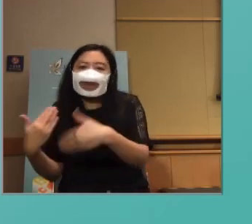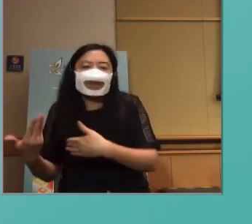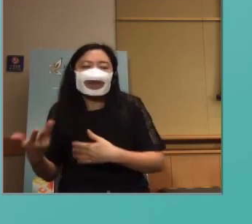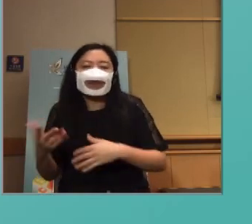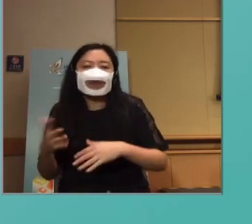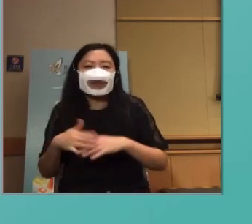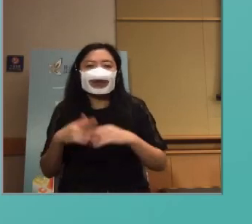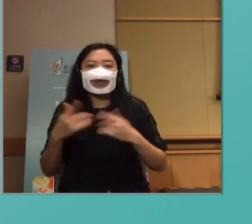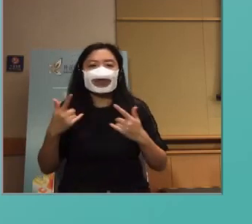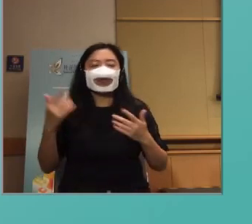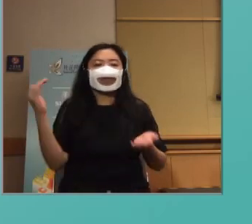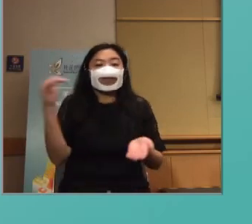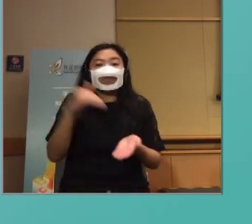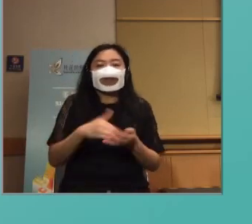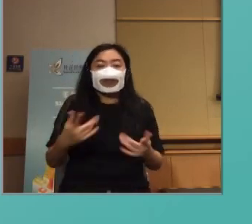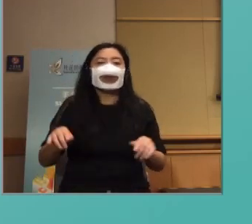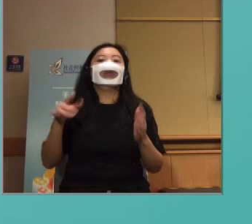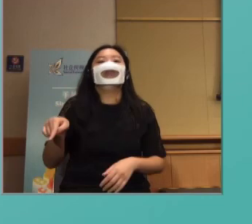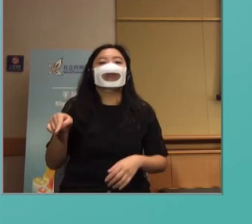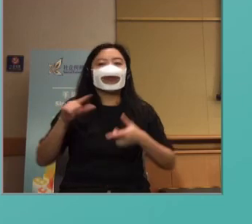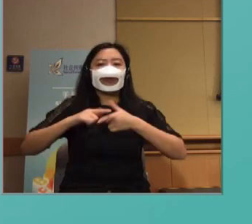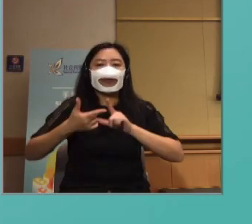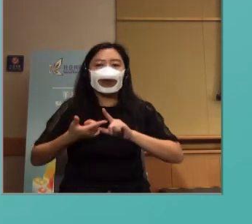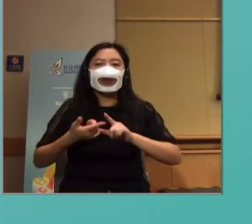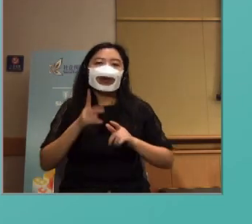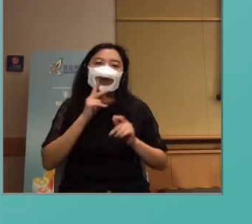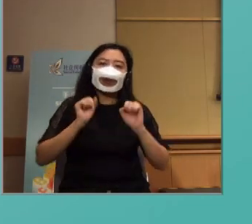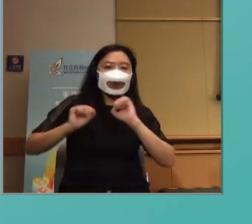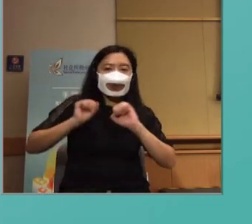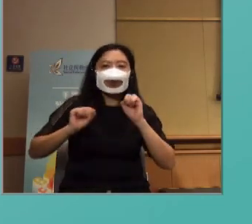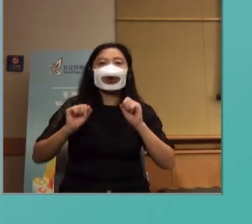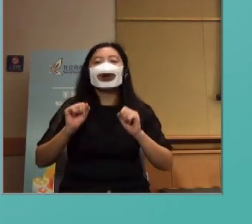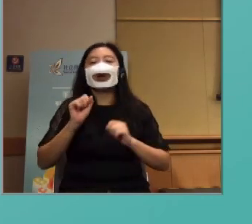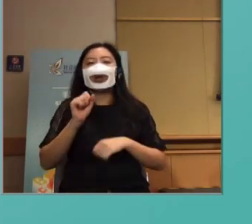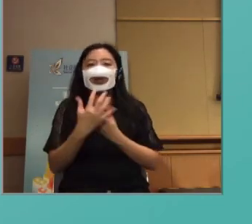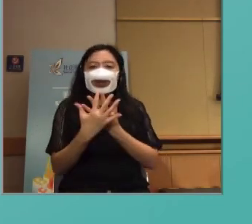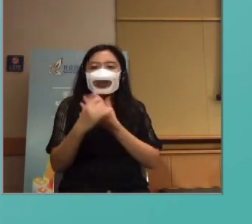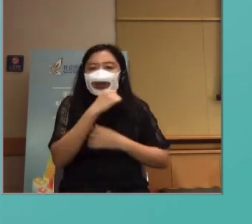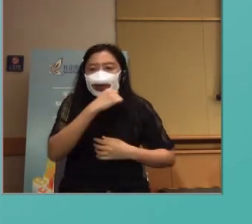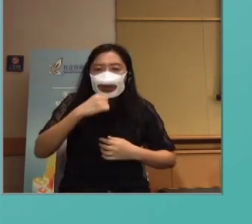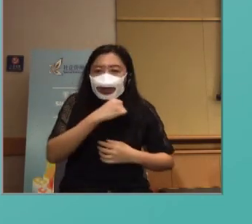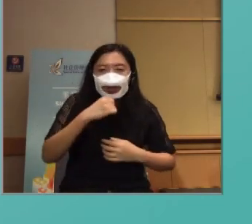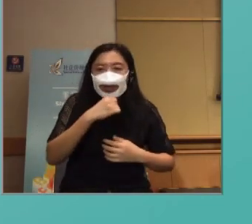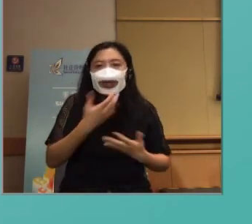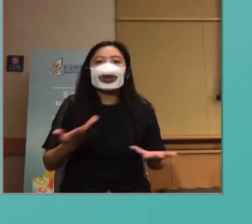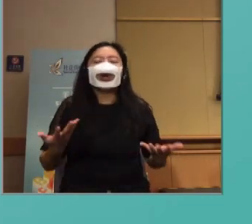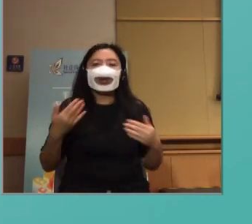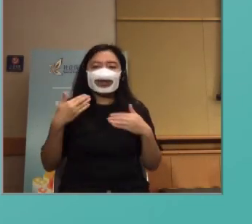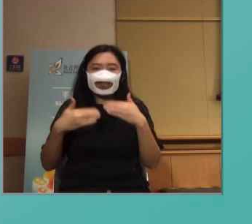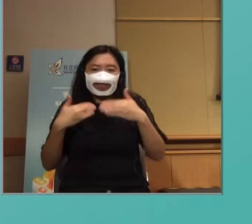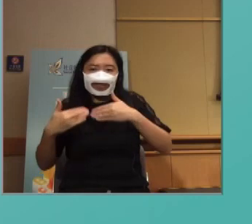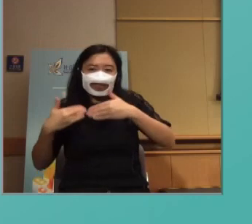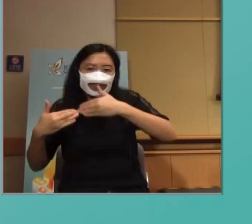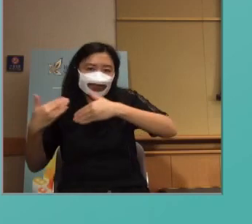activities, get-togethers, concerts, and I hope to grow this slowly. And this year,